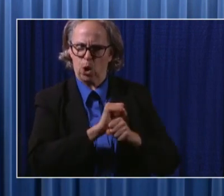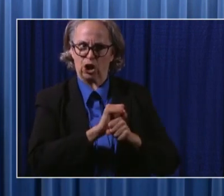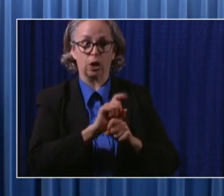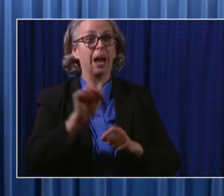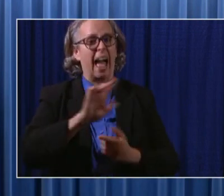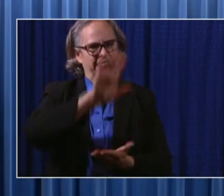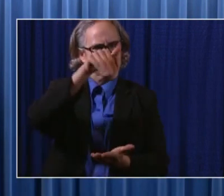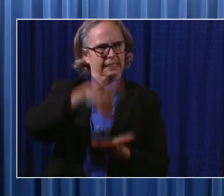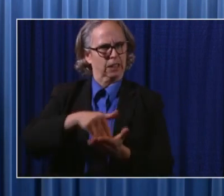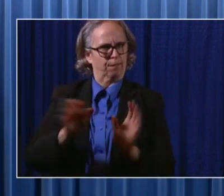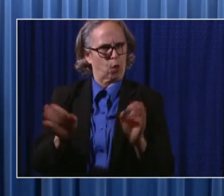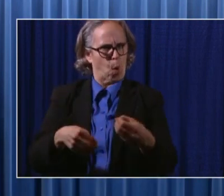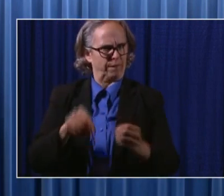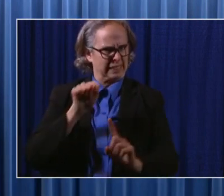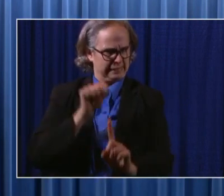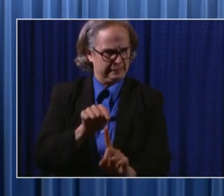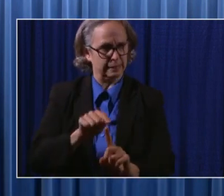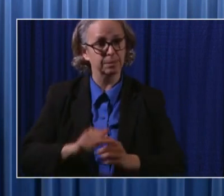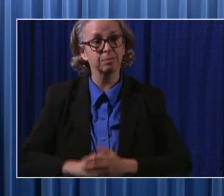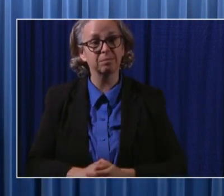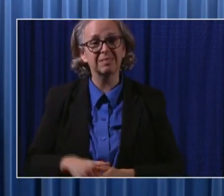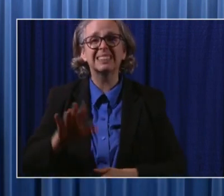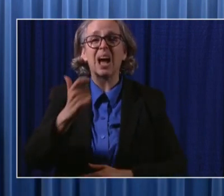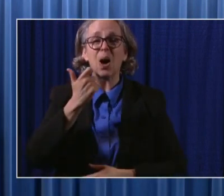recent contact with the director.